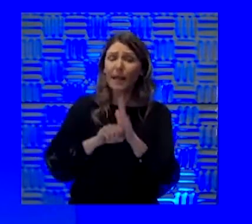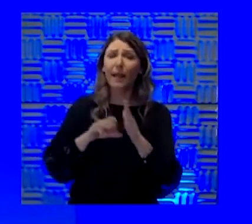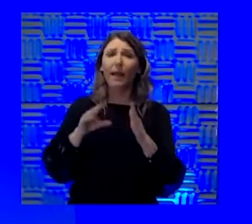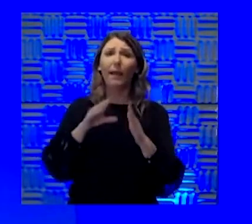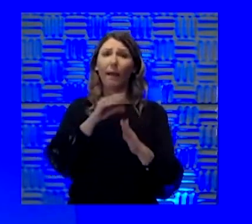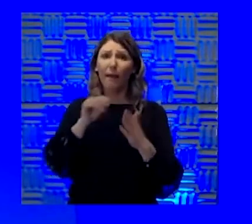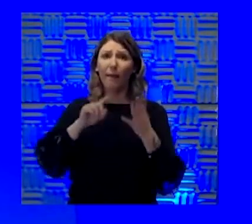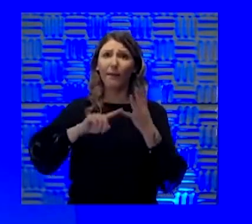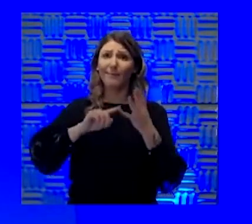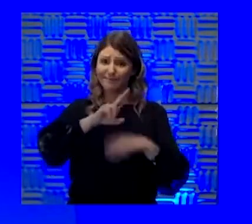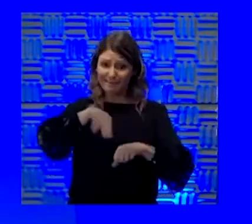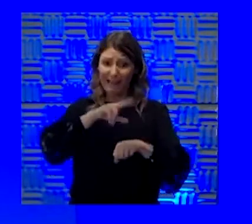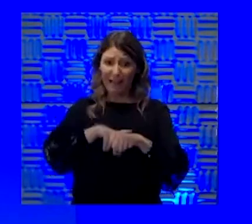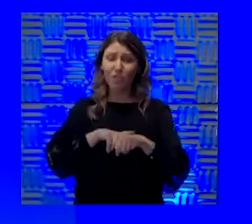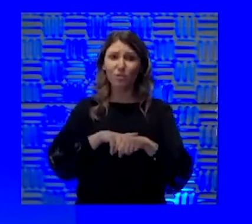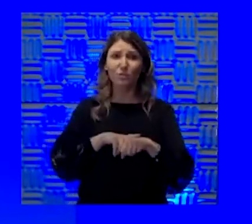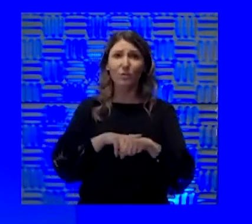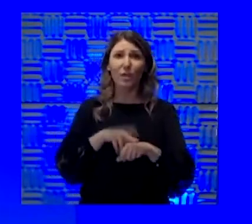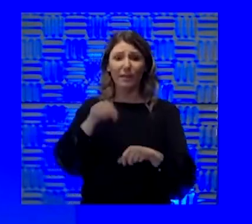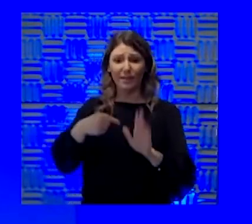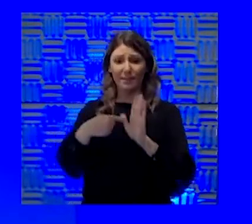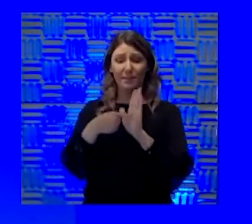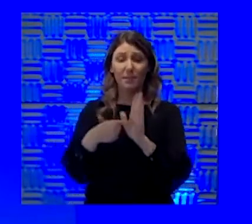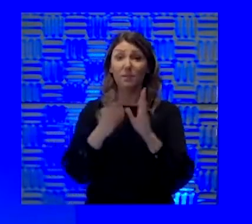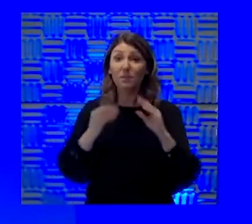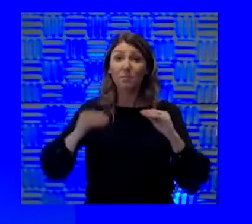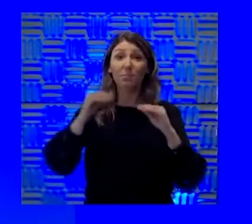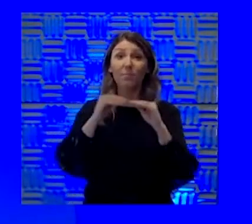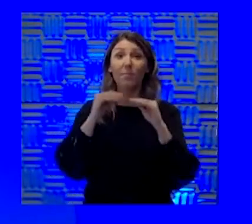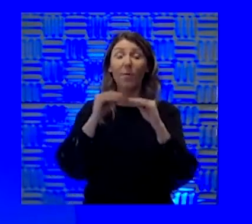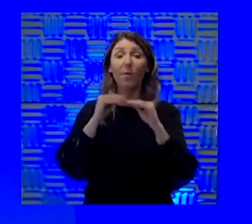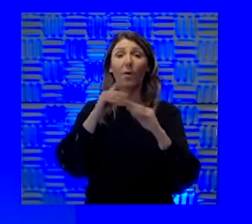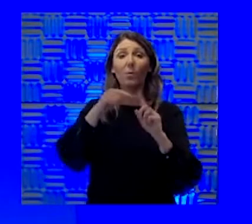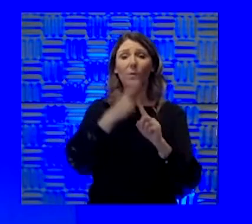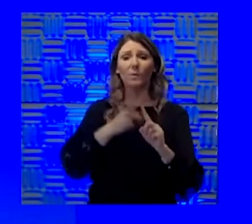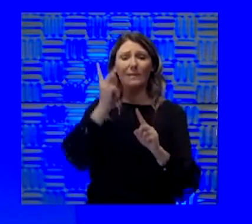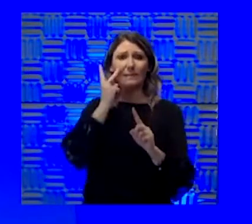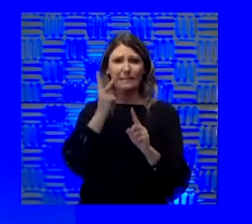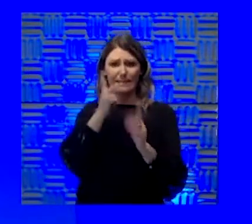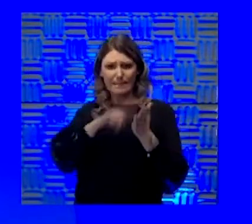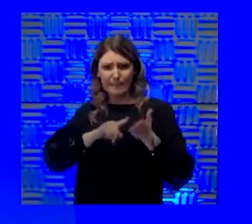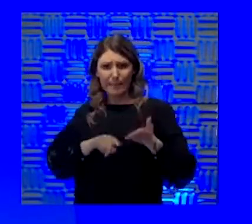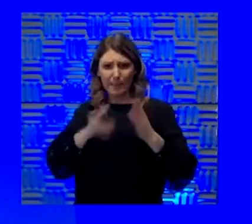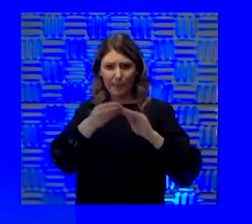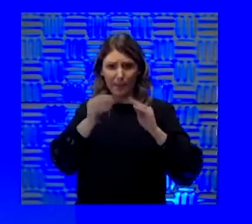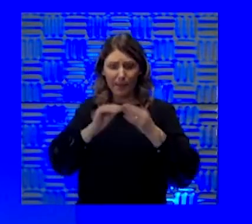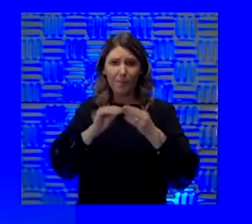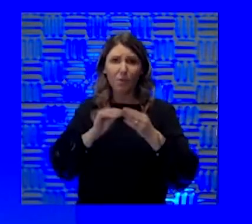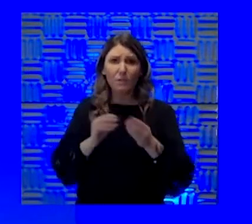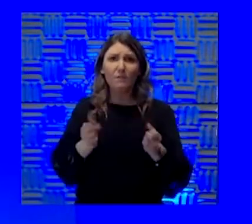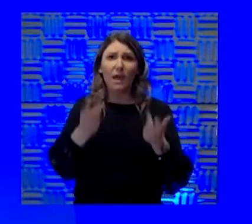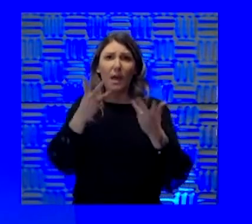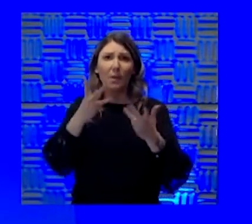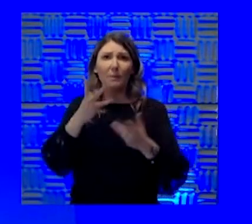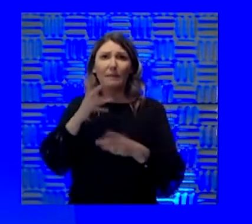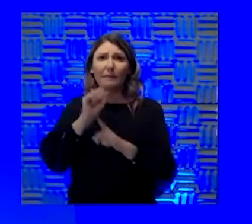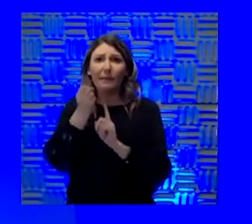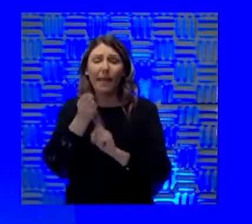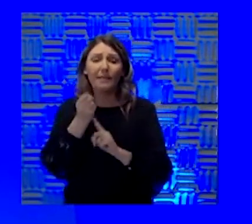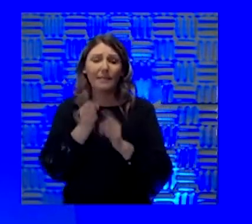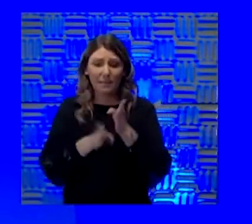think this exemplifies that even more as we see the number of cases of minorities compared